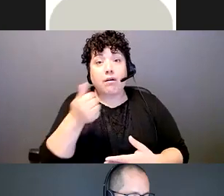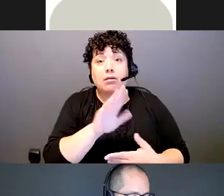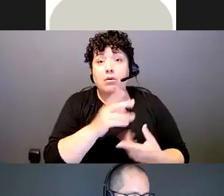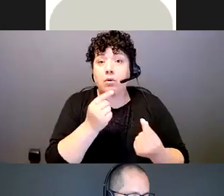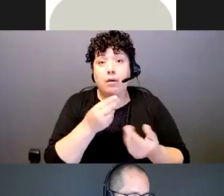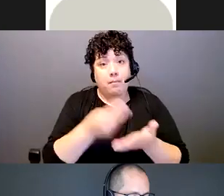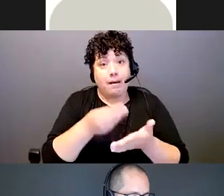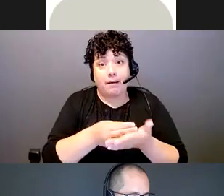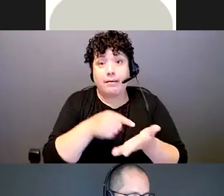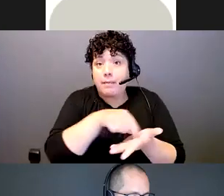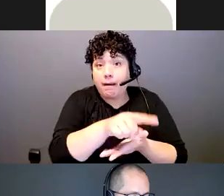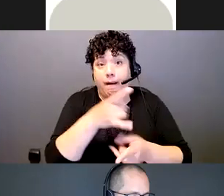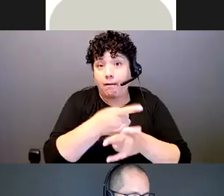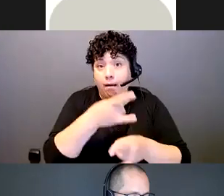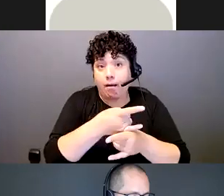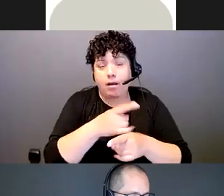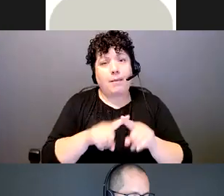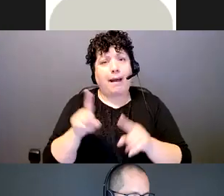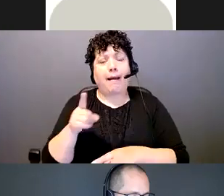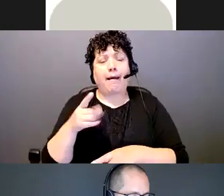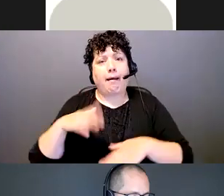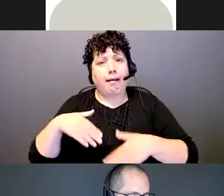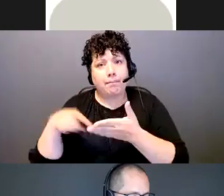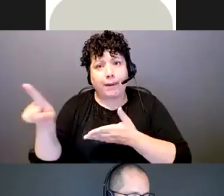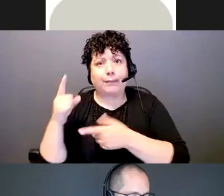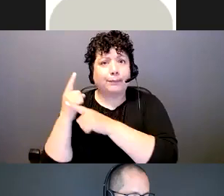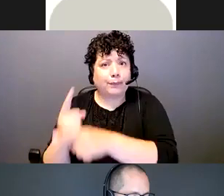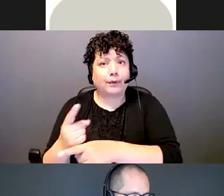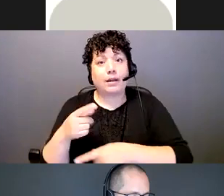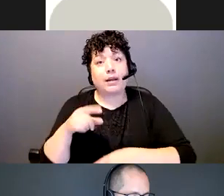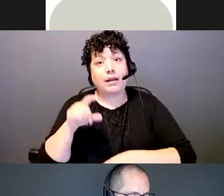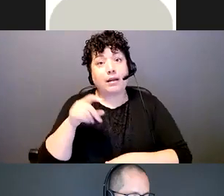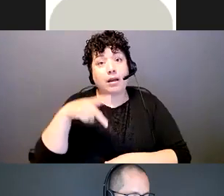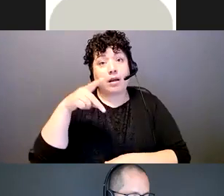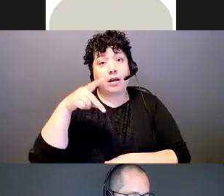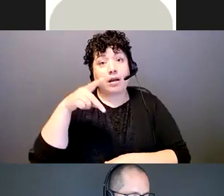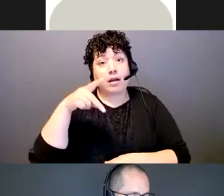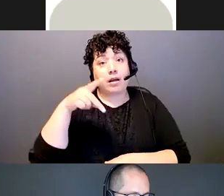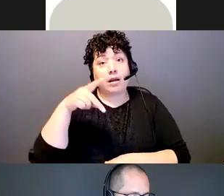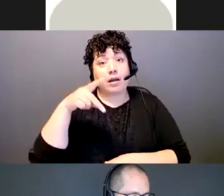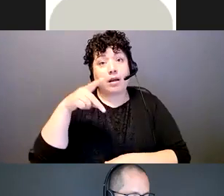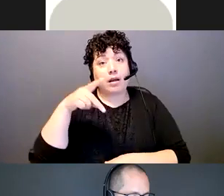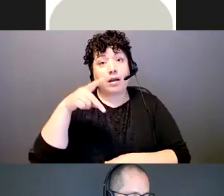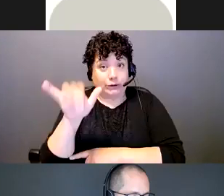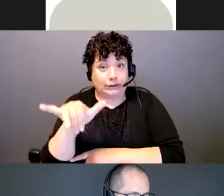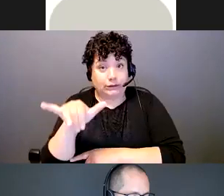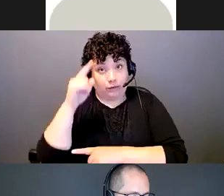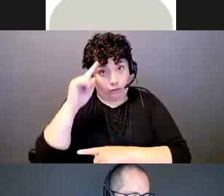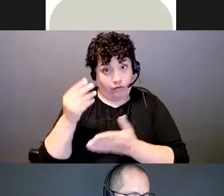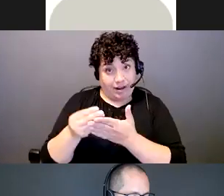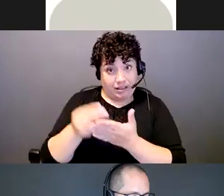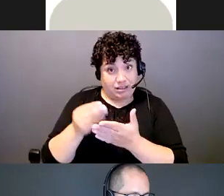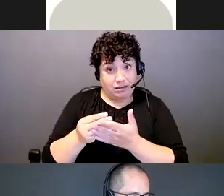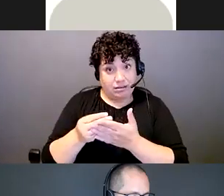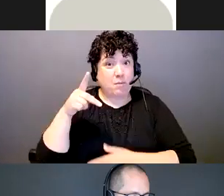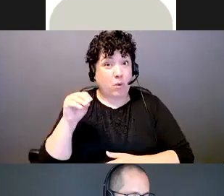making financial commitments. So if the person has a POA for finances, if a caregiver has a power of attorney